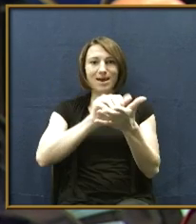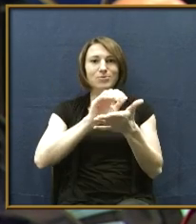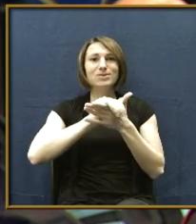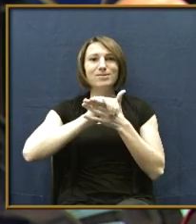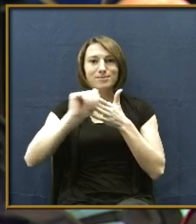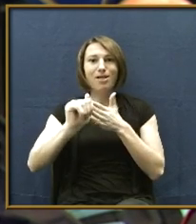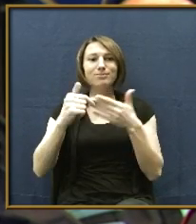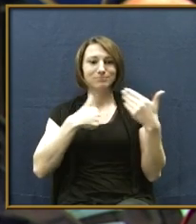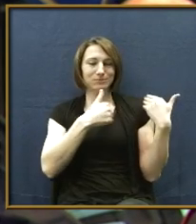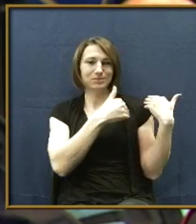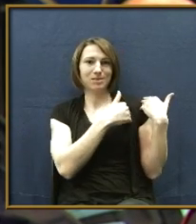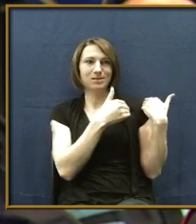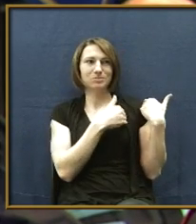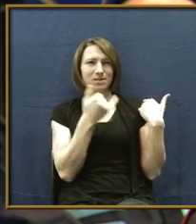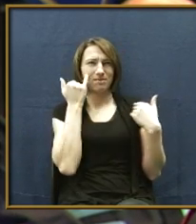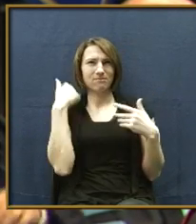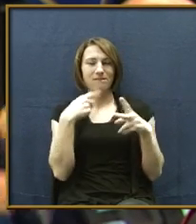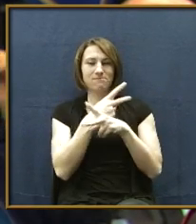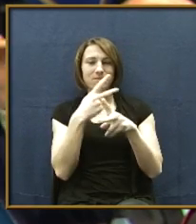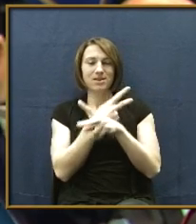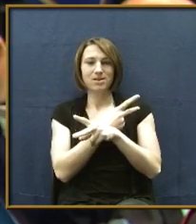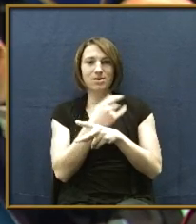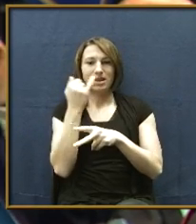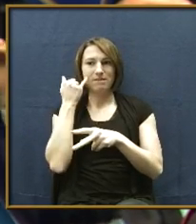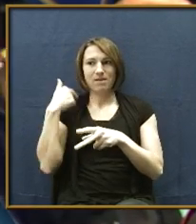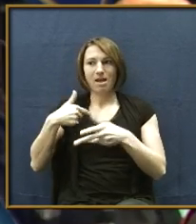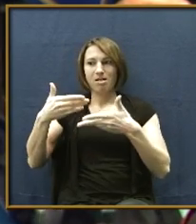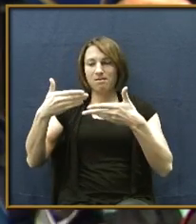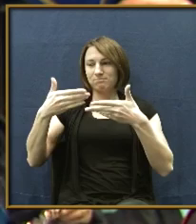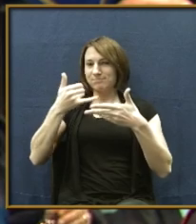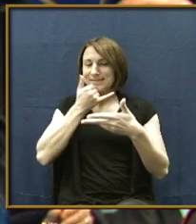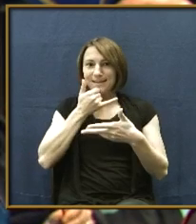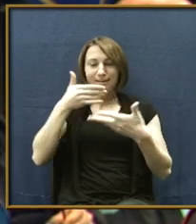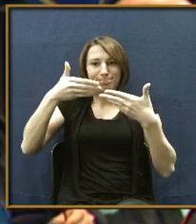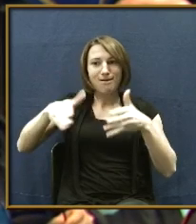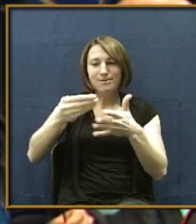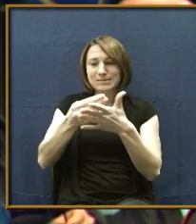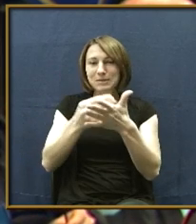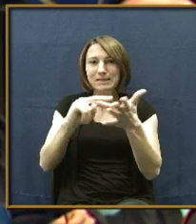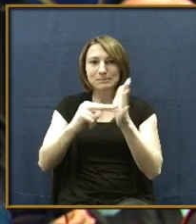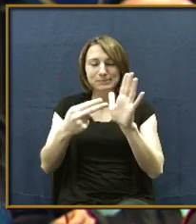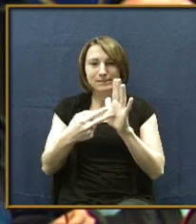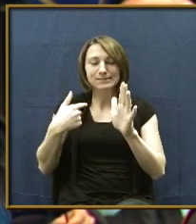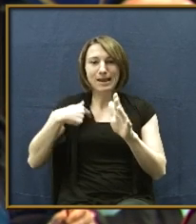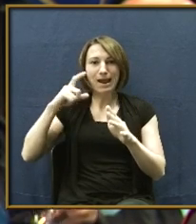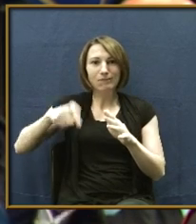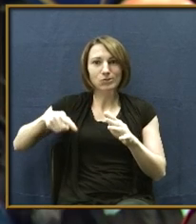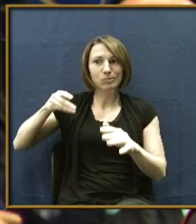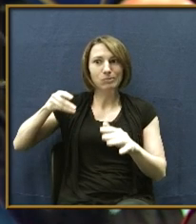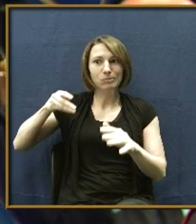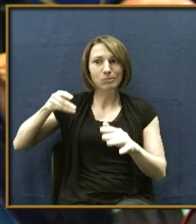Doing the math, it would have taken me years at the current salary to pay back any kind of mistake.